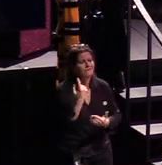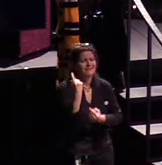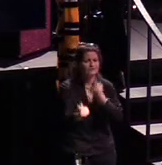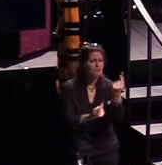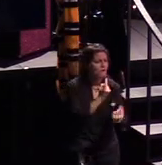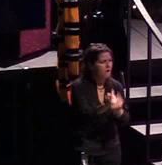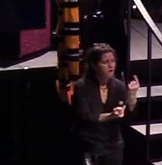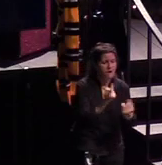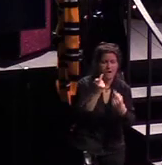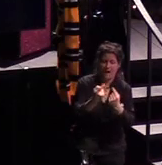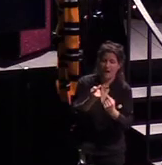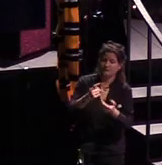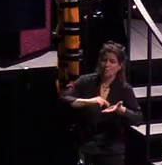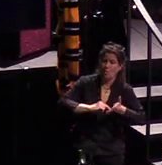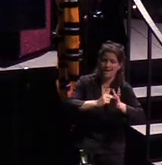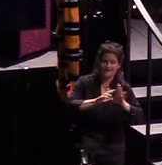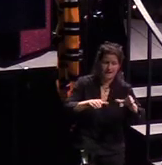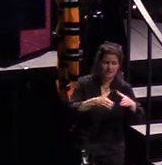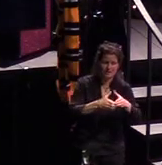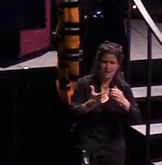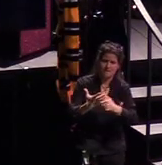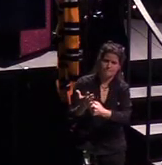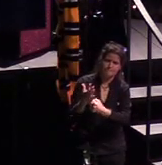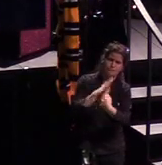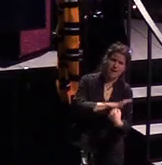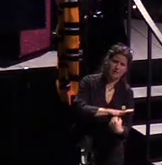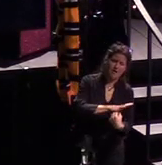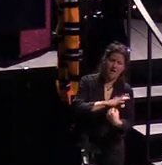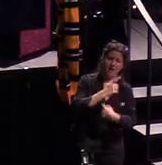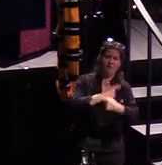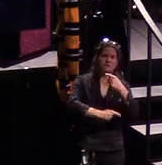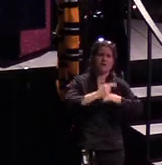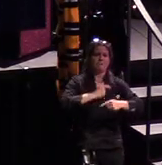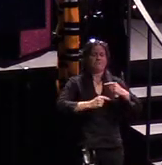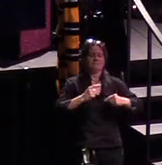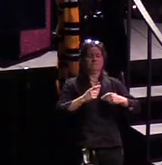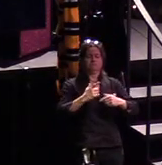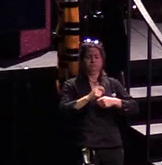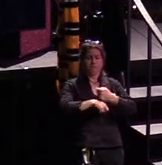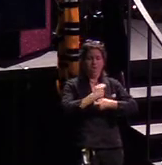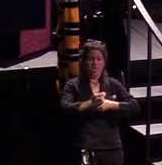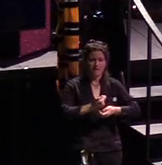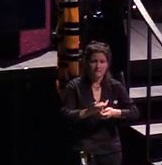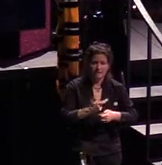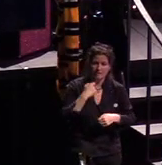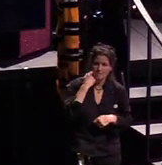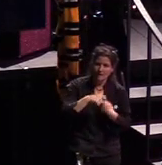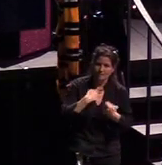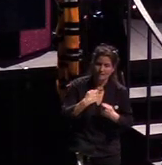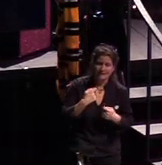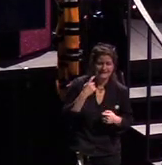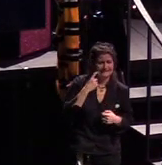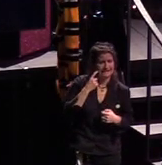under intense sustained pressure biscuit is all too easy to adjust to what is happening